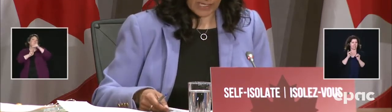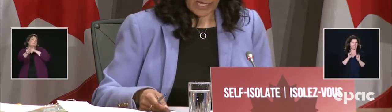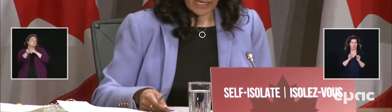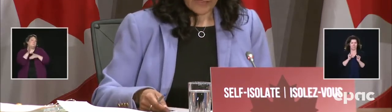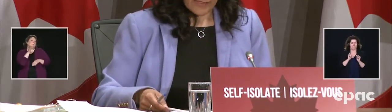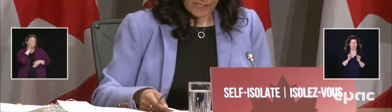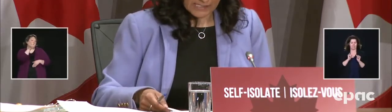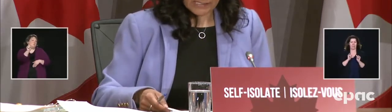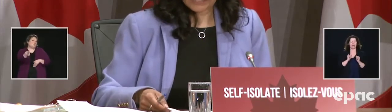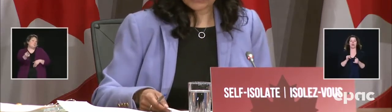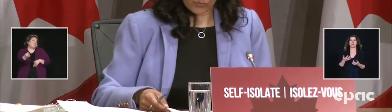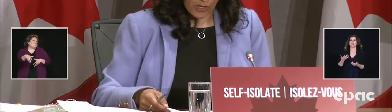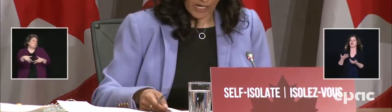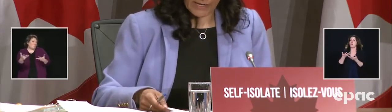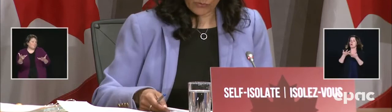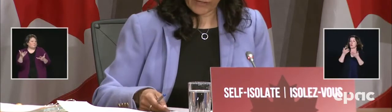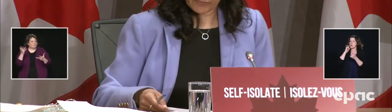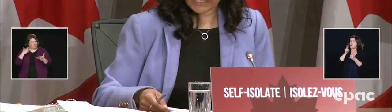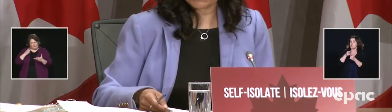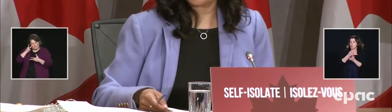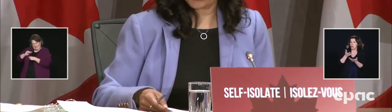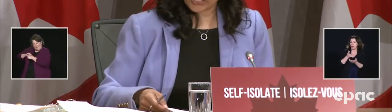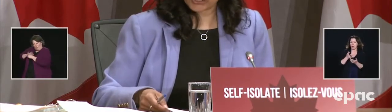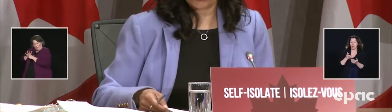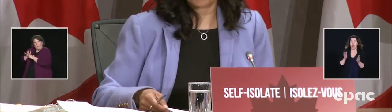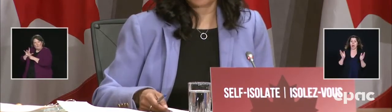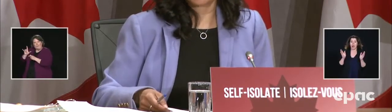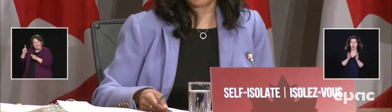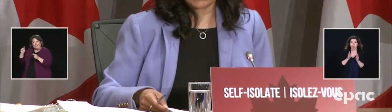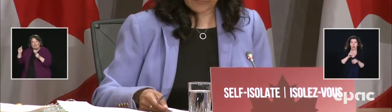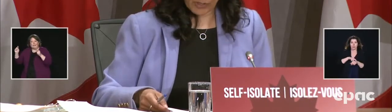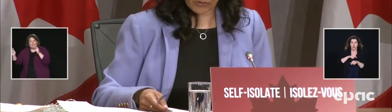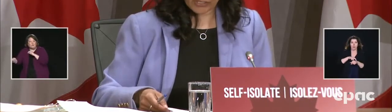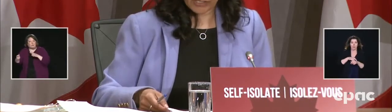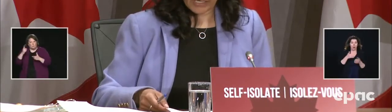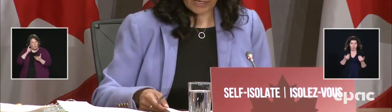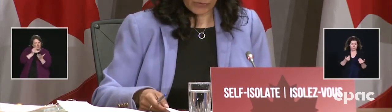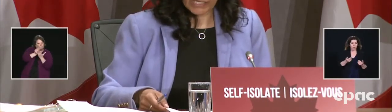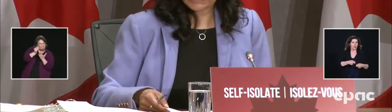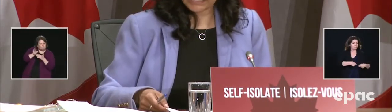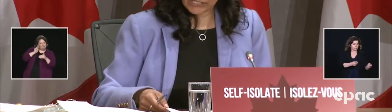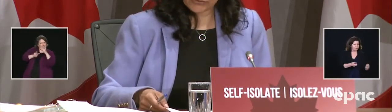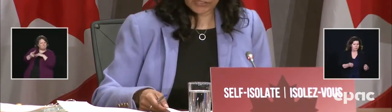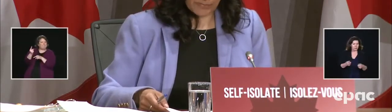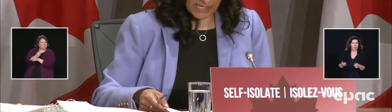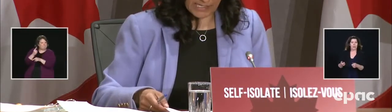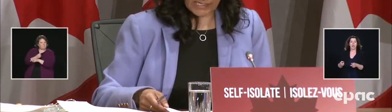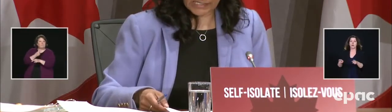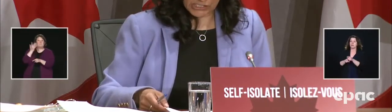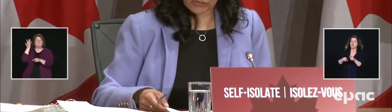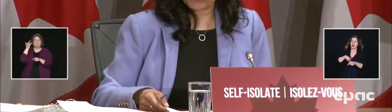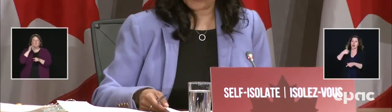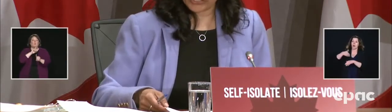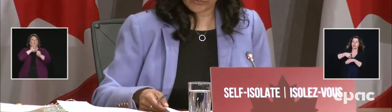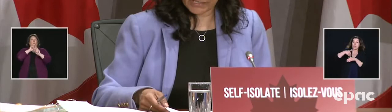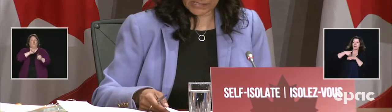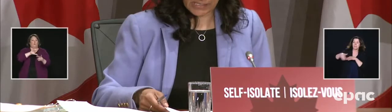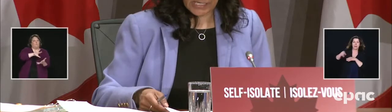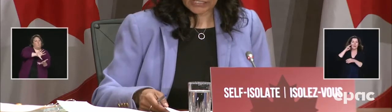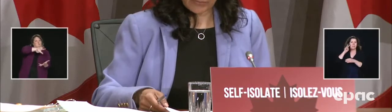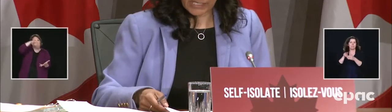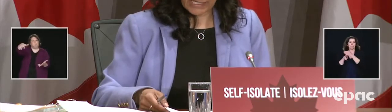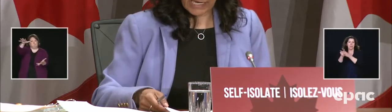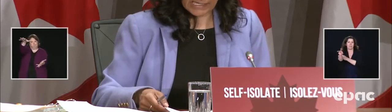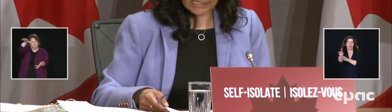evolves. This is why we have placed large orders in bulk, and we continue to make additional